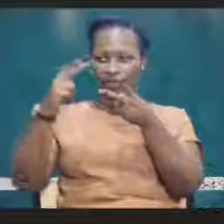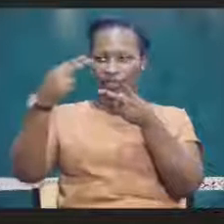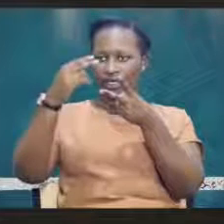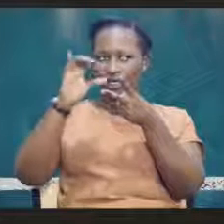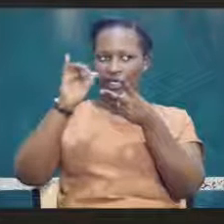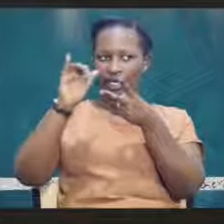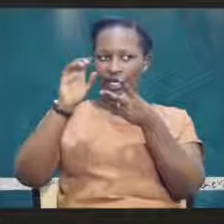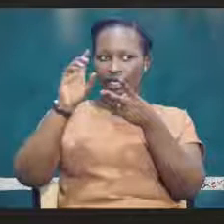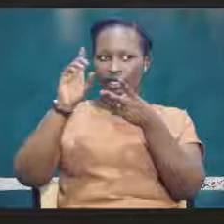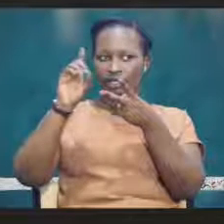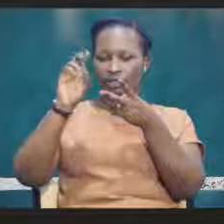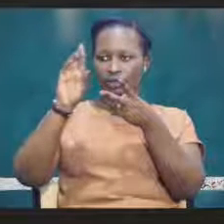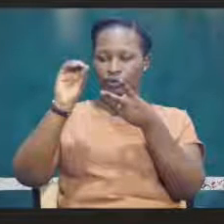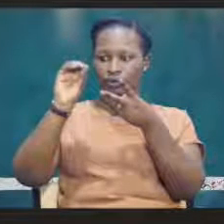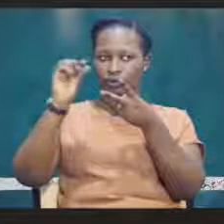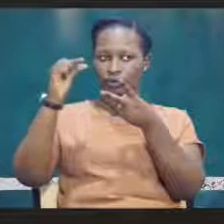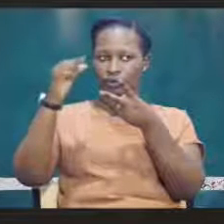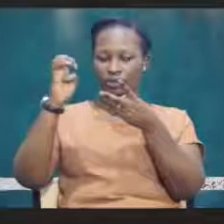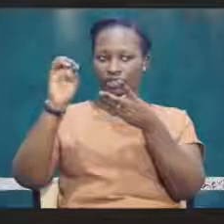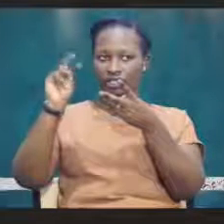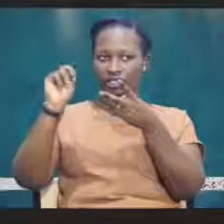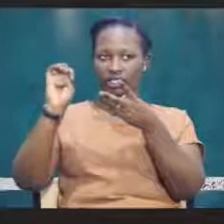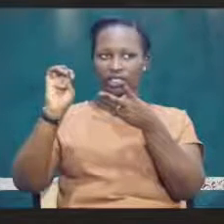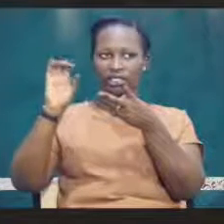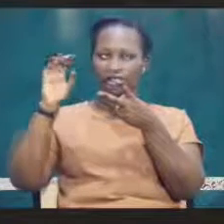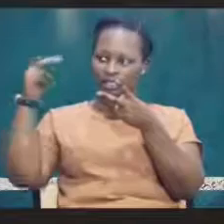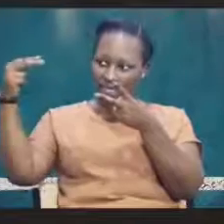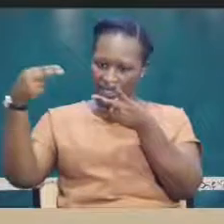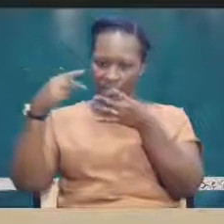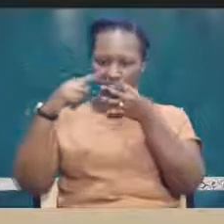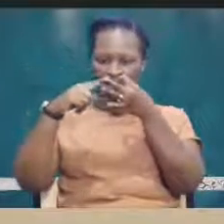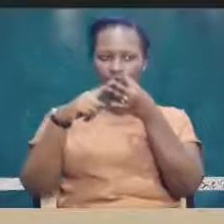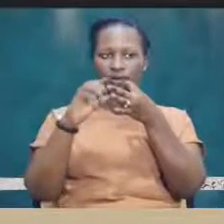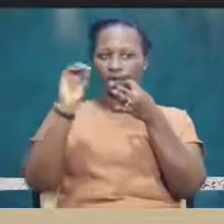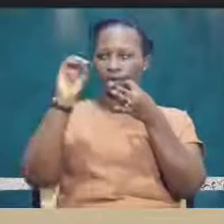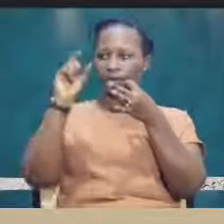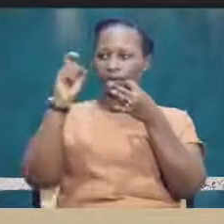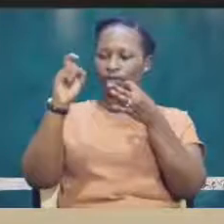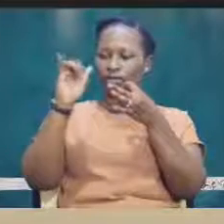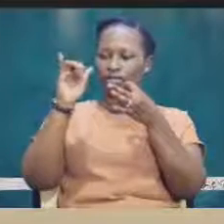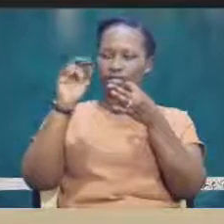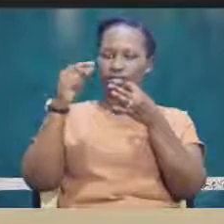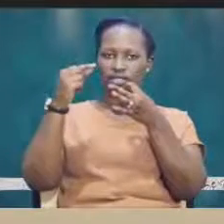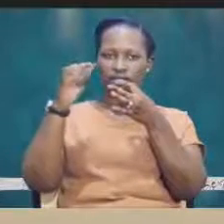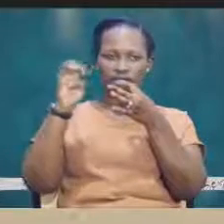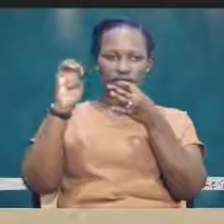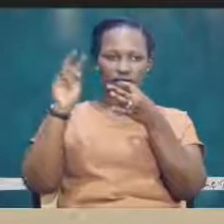hydrogen is H. We have oxygen. The symbol for oxygen is C.